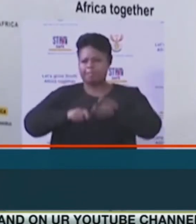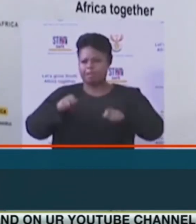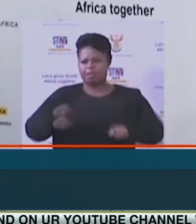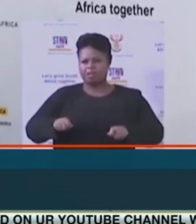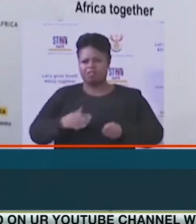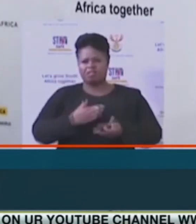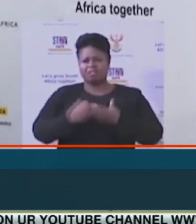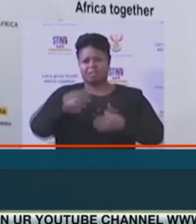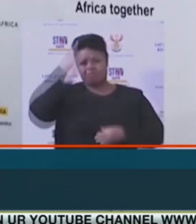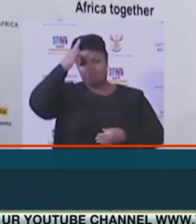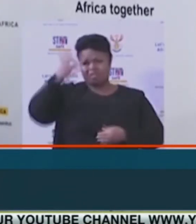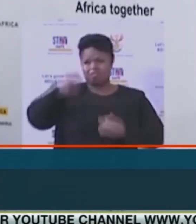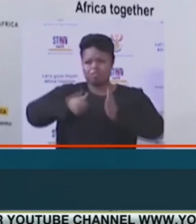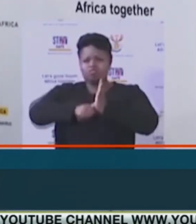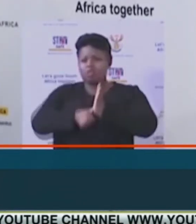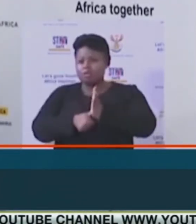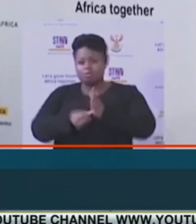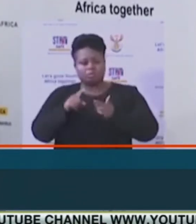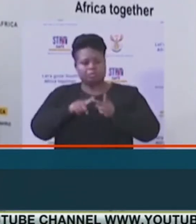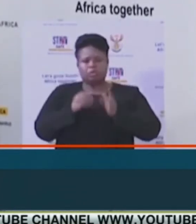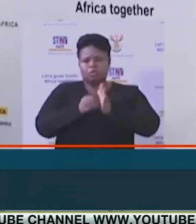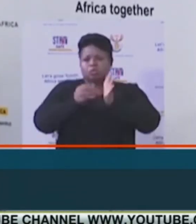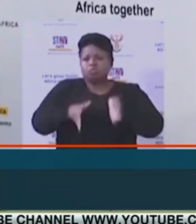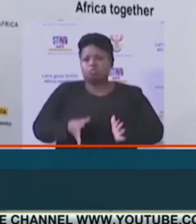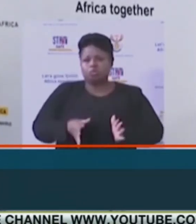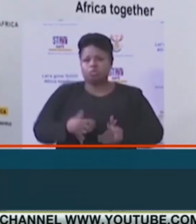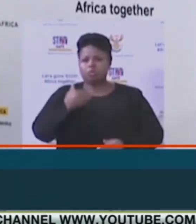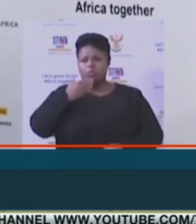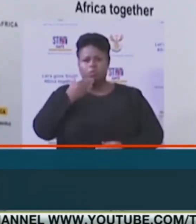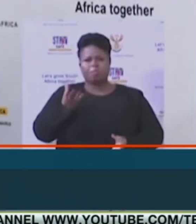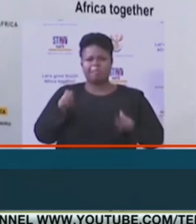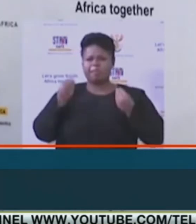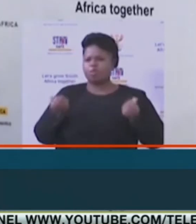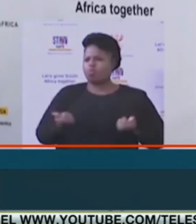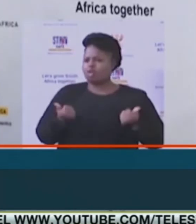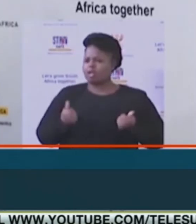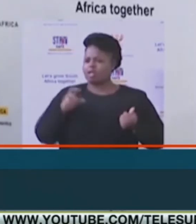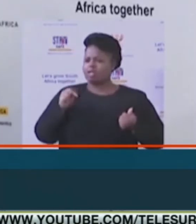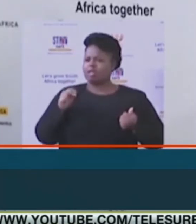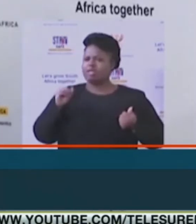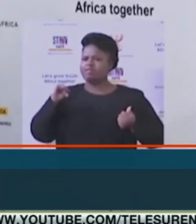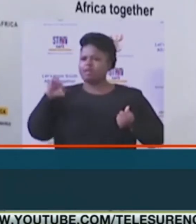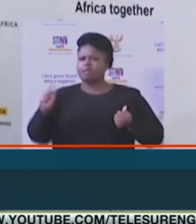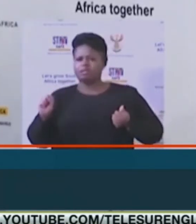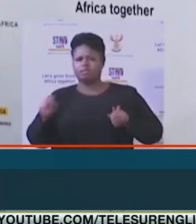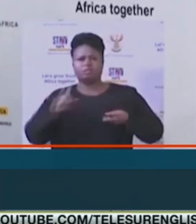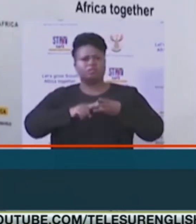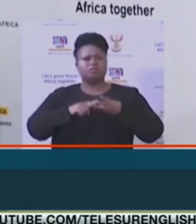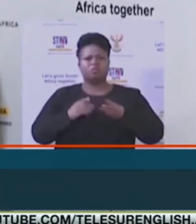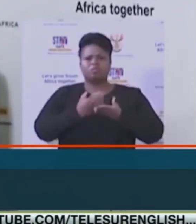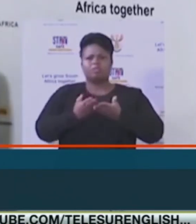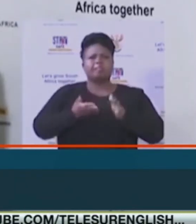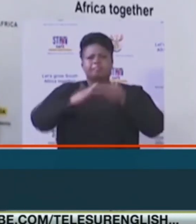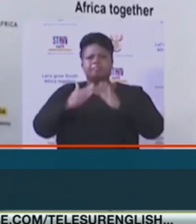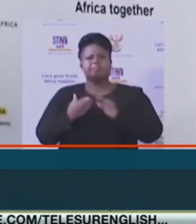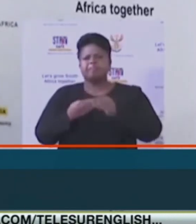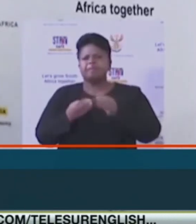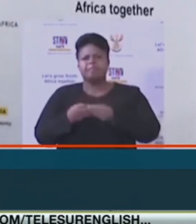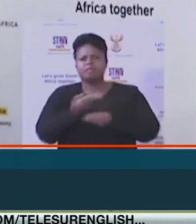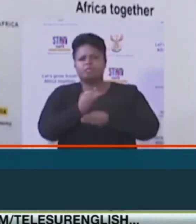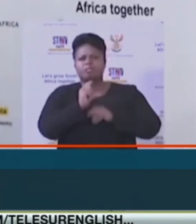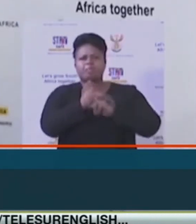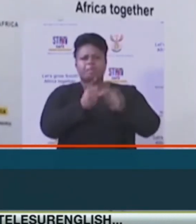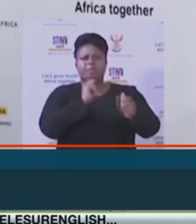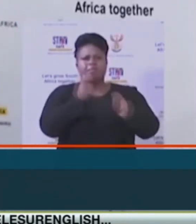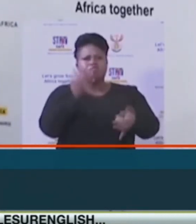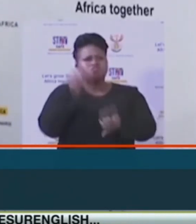state grants, students receiving NSFAS payments, public servants, and